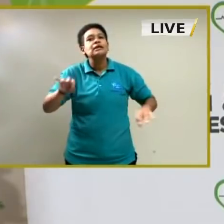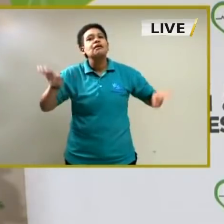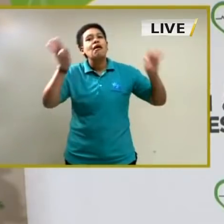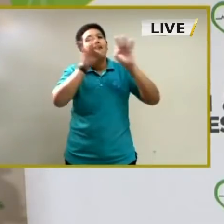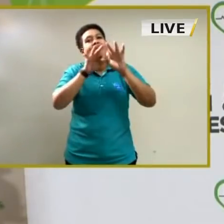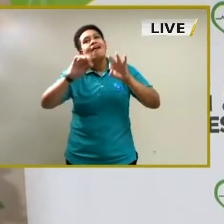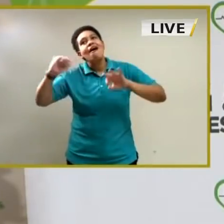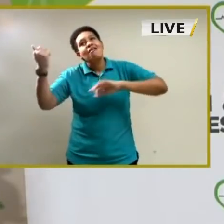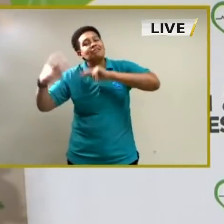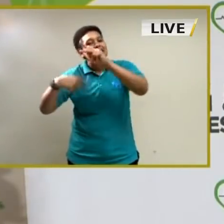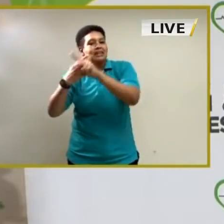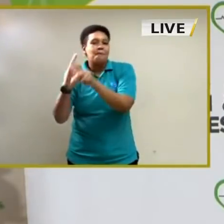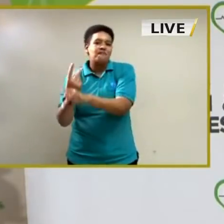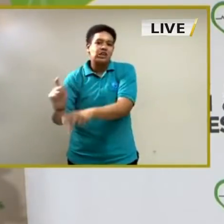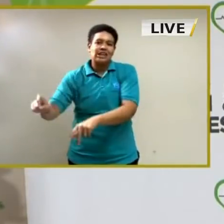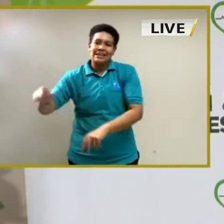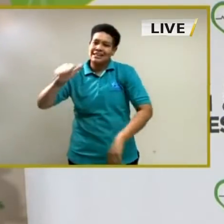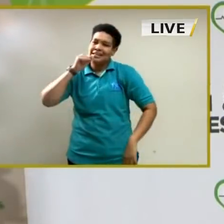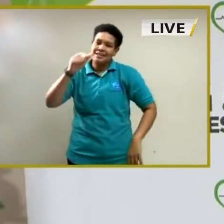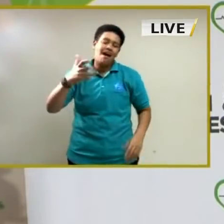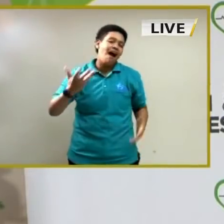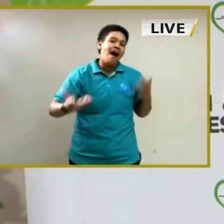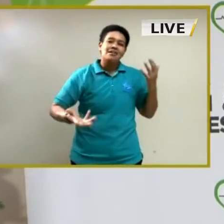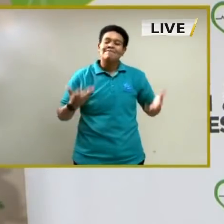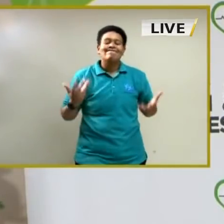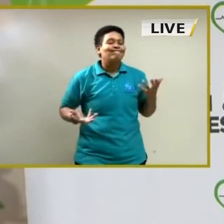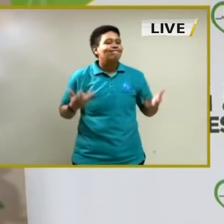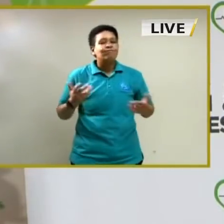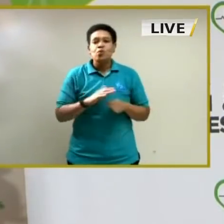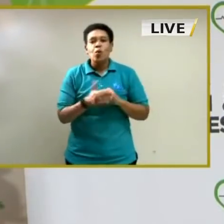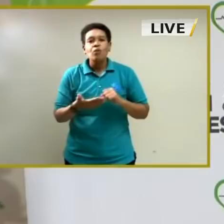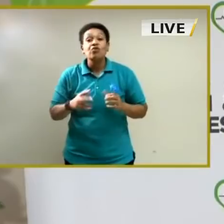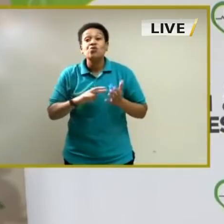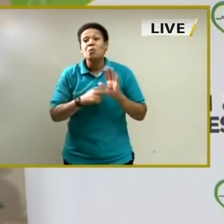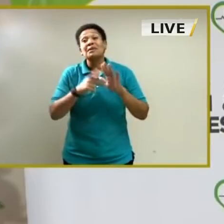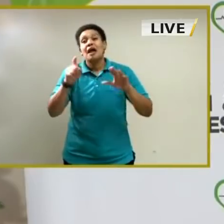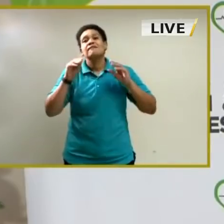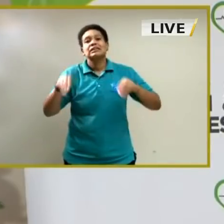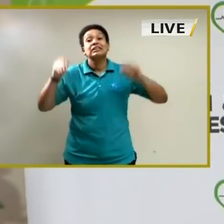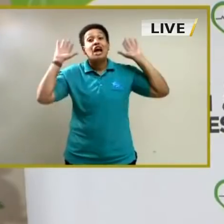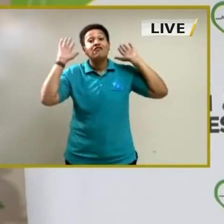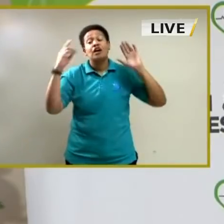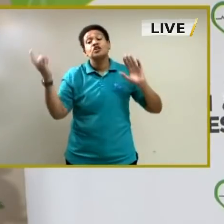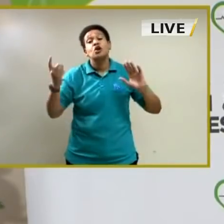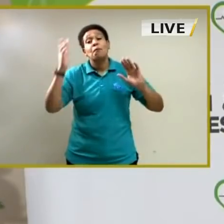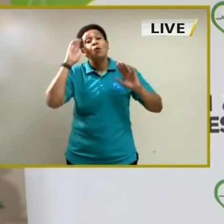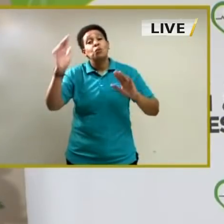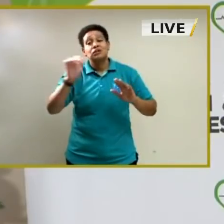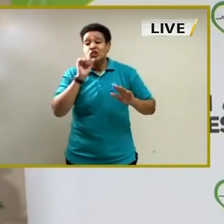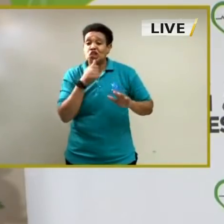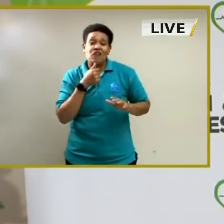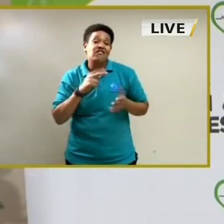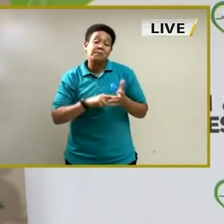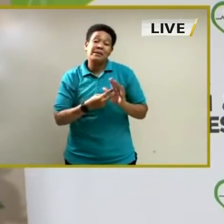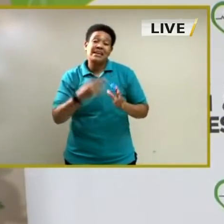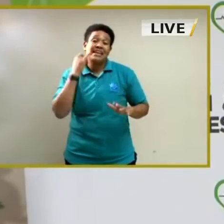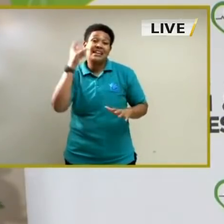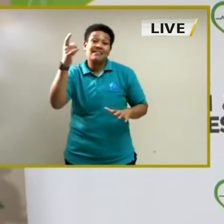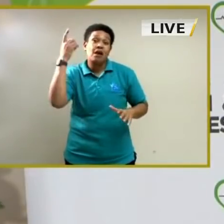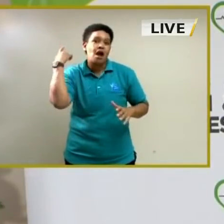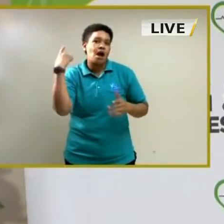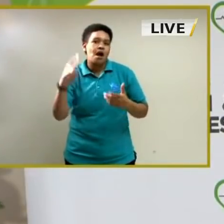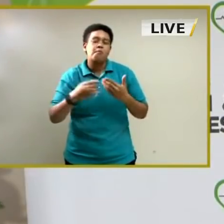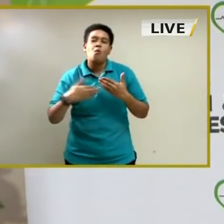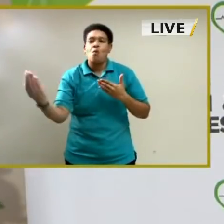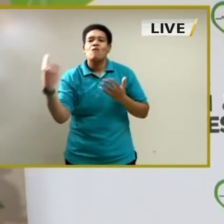means ultimately you're going to have to give, and someone will suffer if we were to go beyond